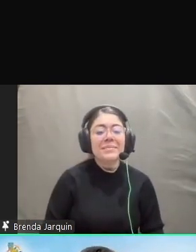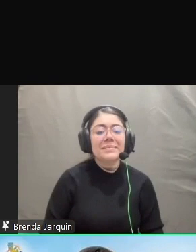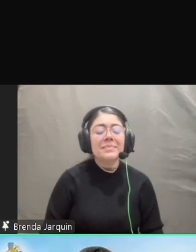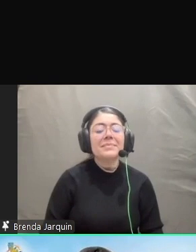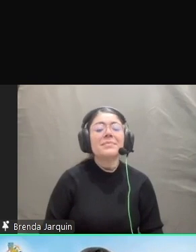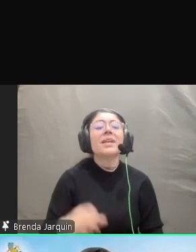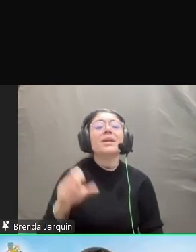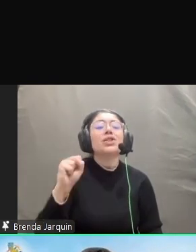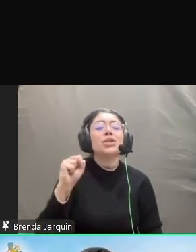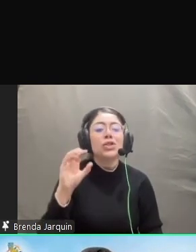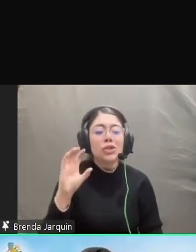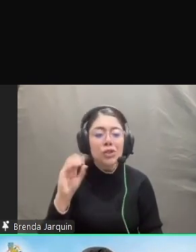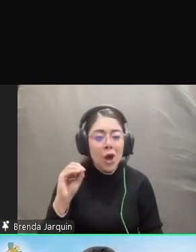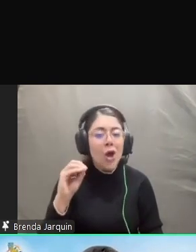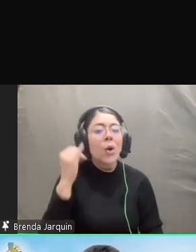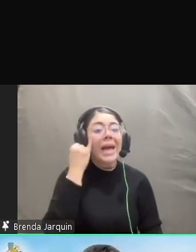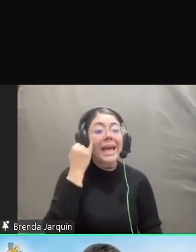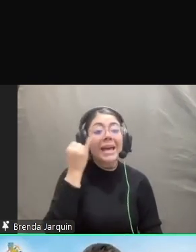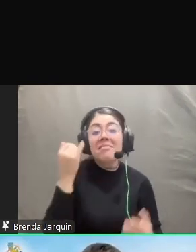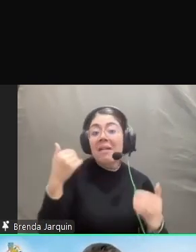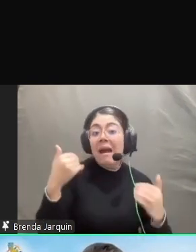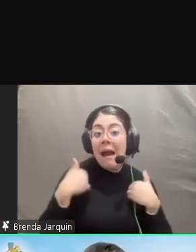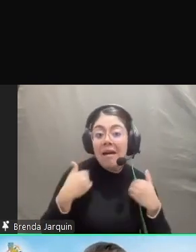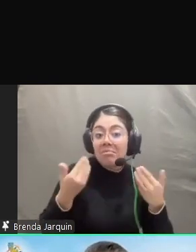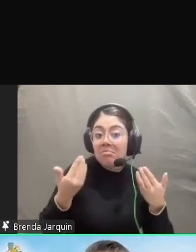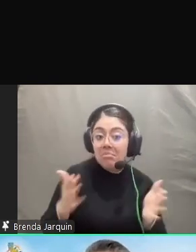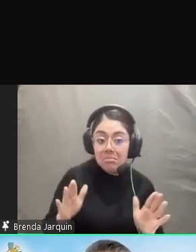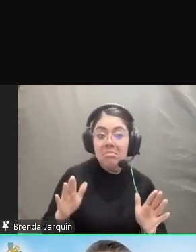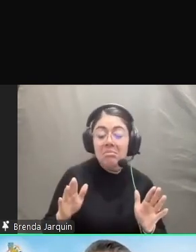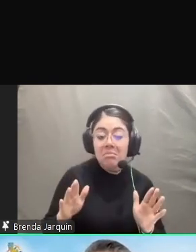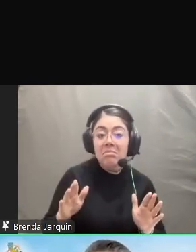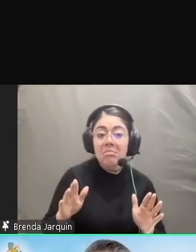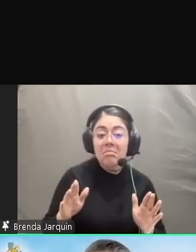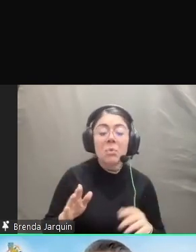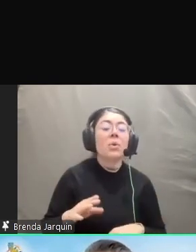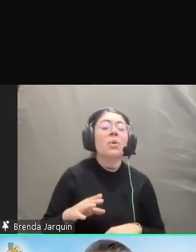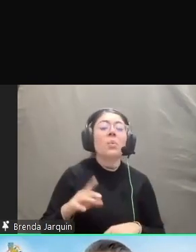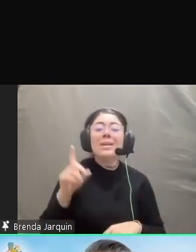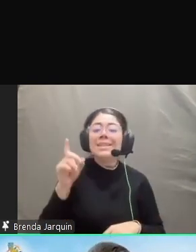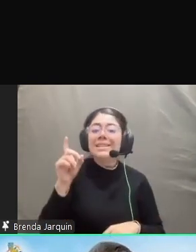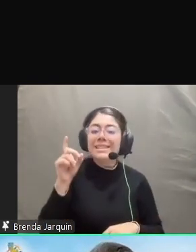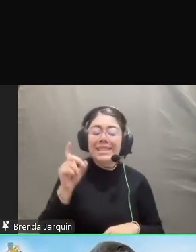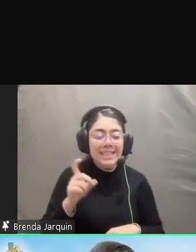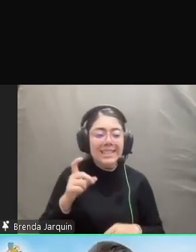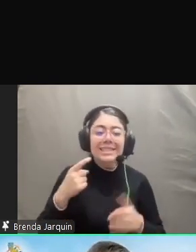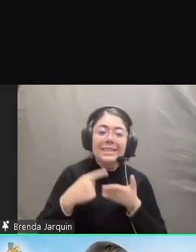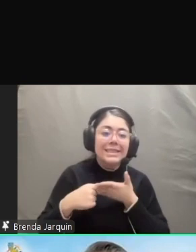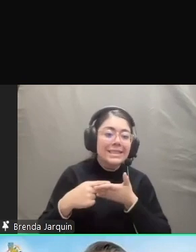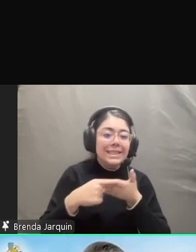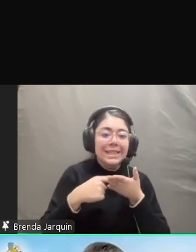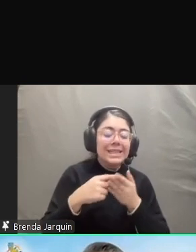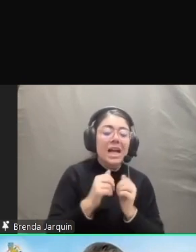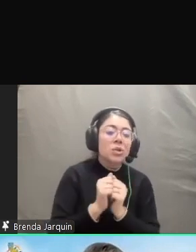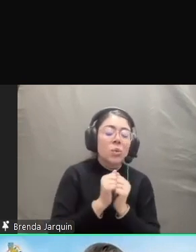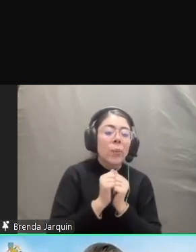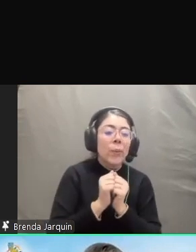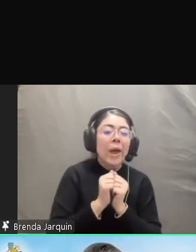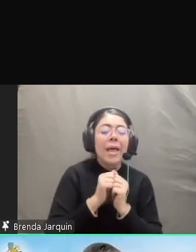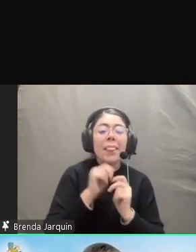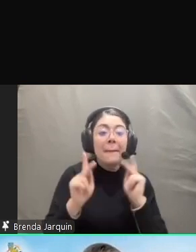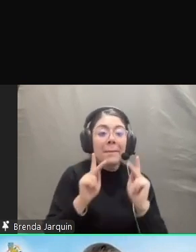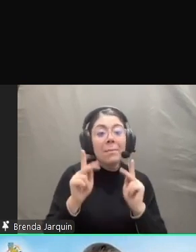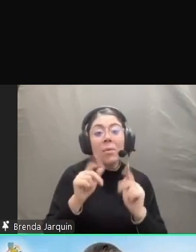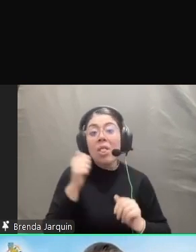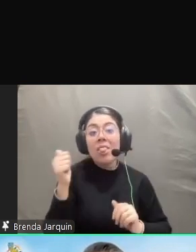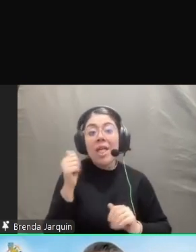So if you already have a collaborative, you need to reflect with your partner leader in the other agency as to whether